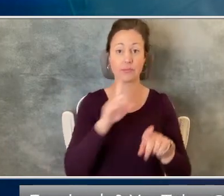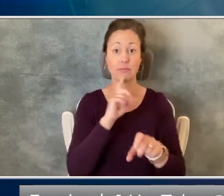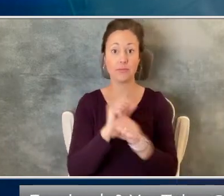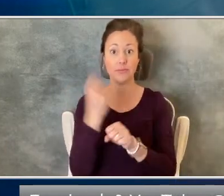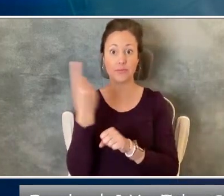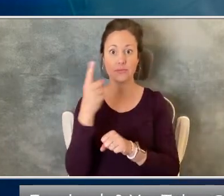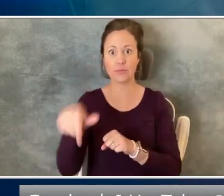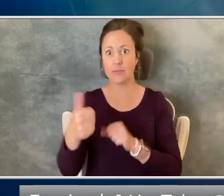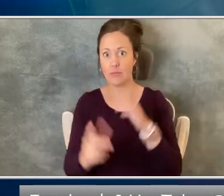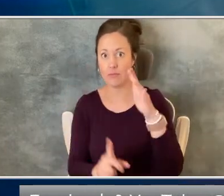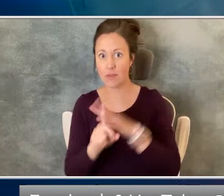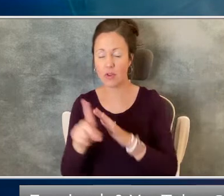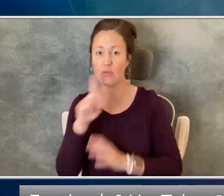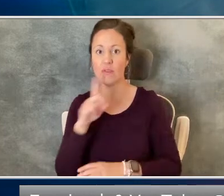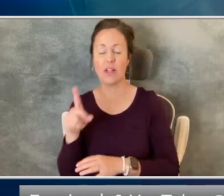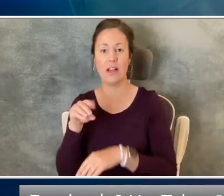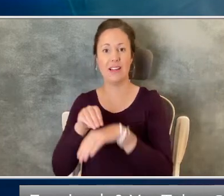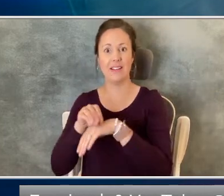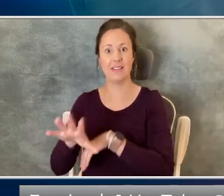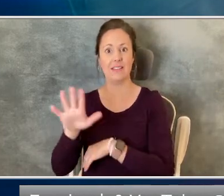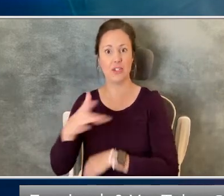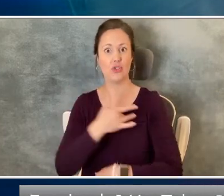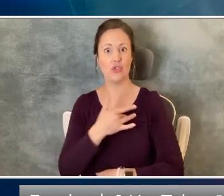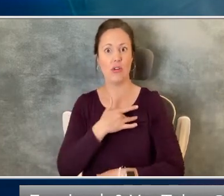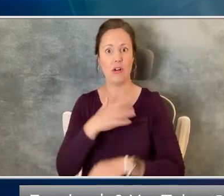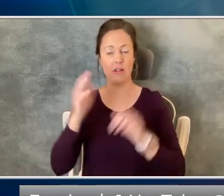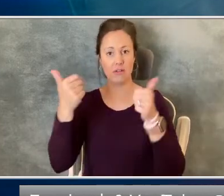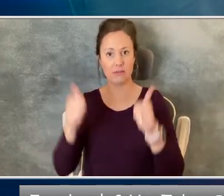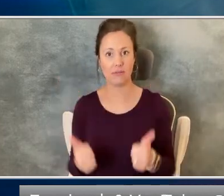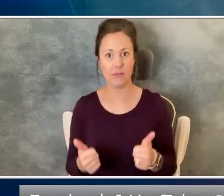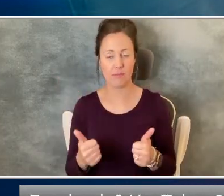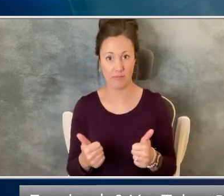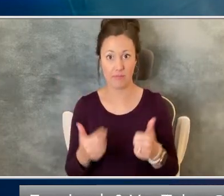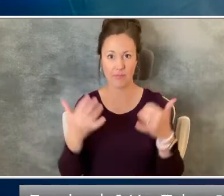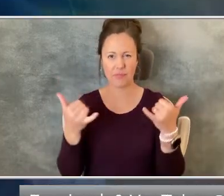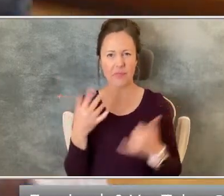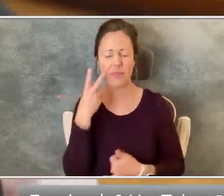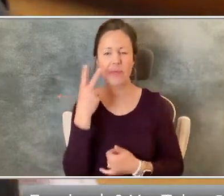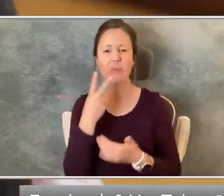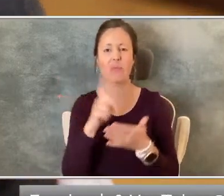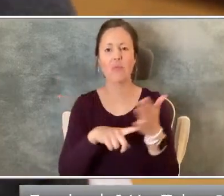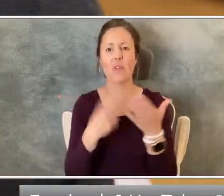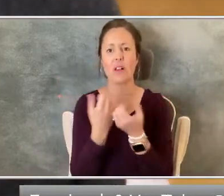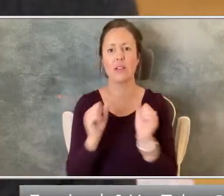slowly killing his heart. Janine Kiesling shows us what it took to save his life.